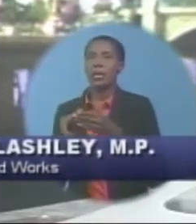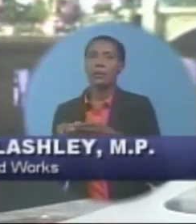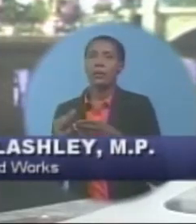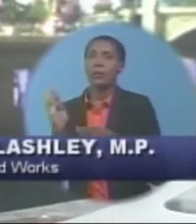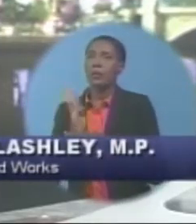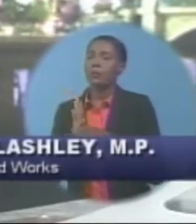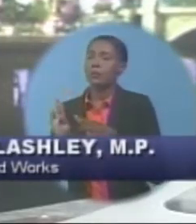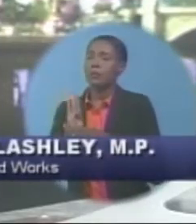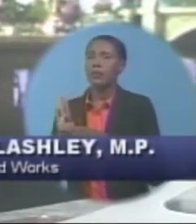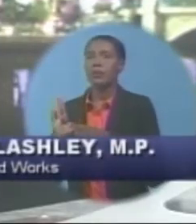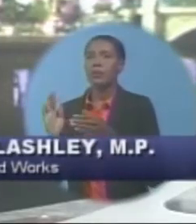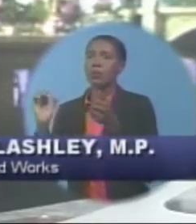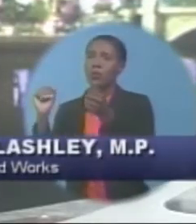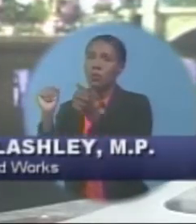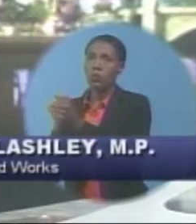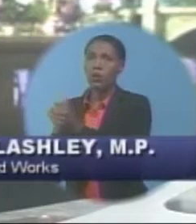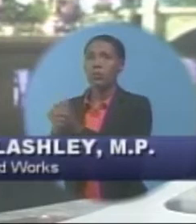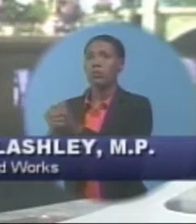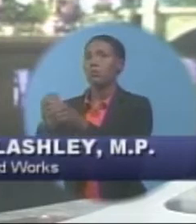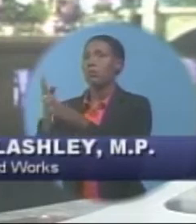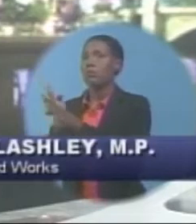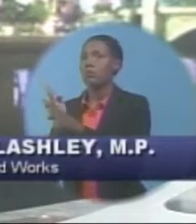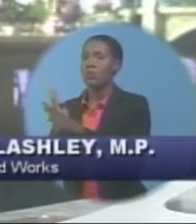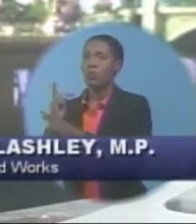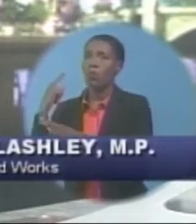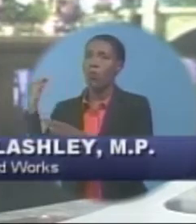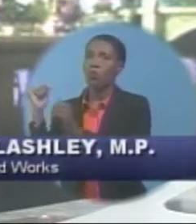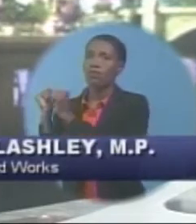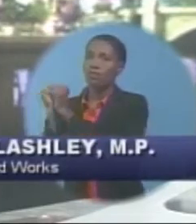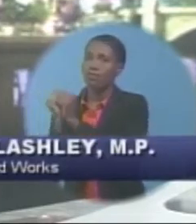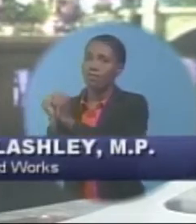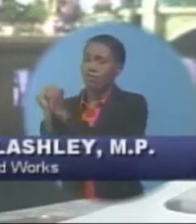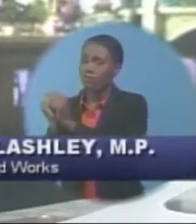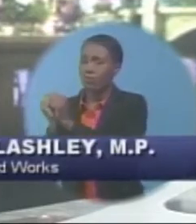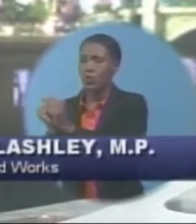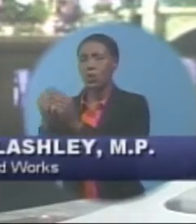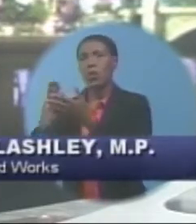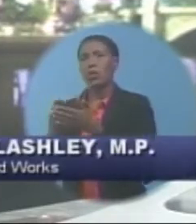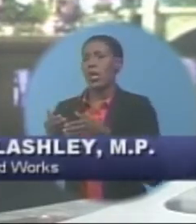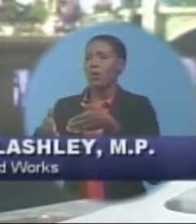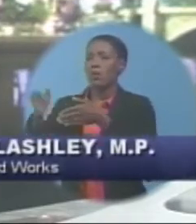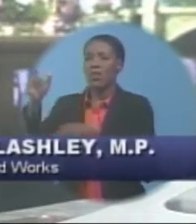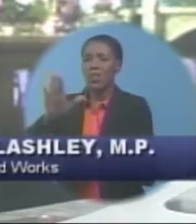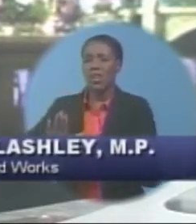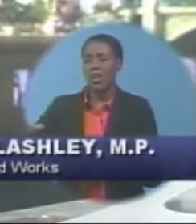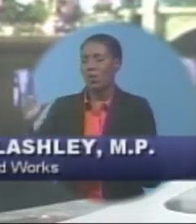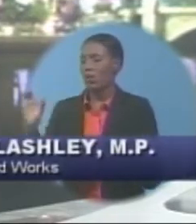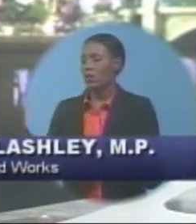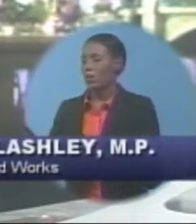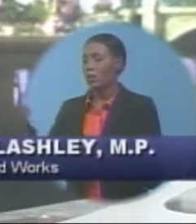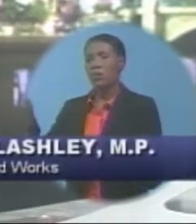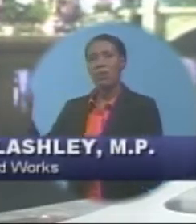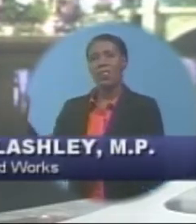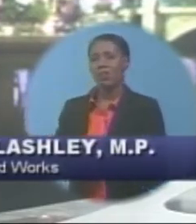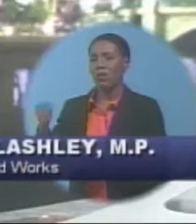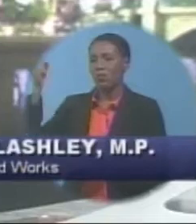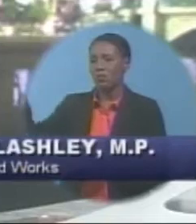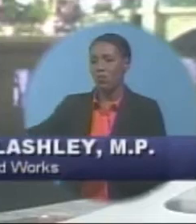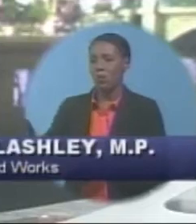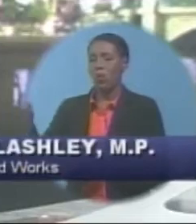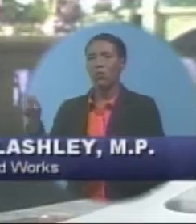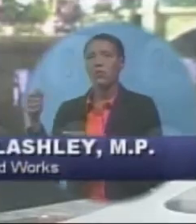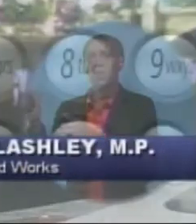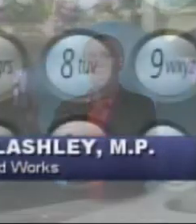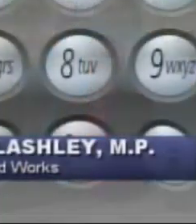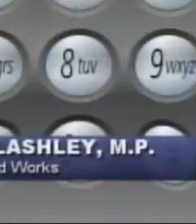for years. So this issue about routes being given to private sector is an issue that has been on for years.